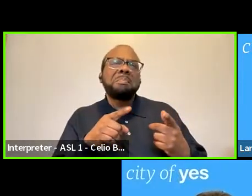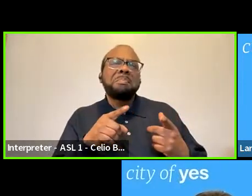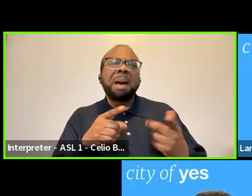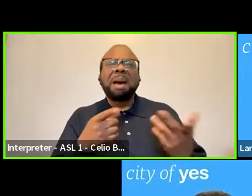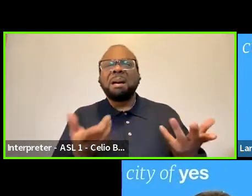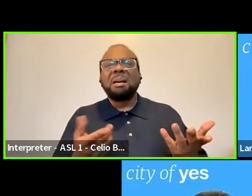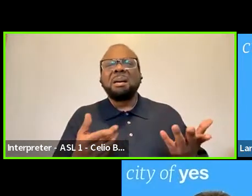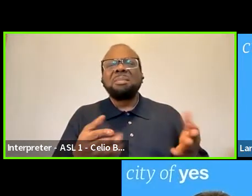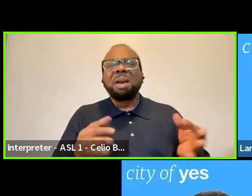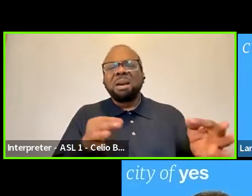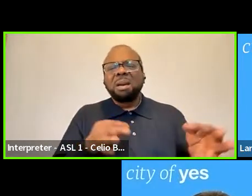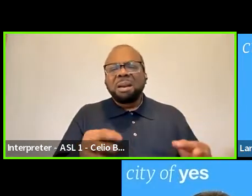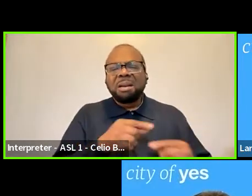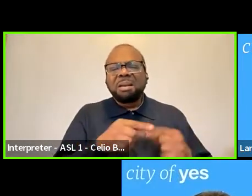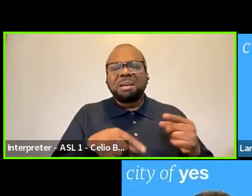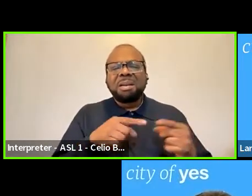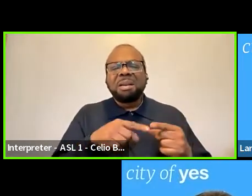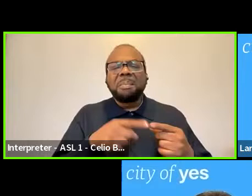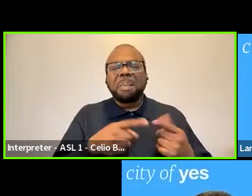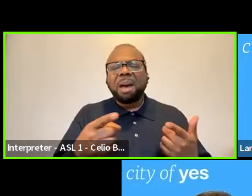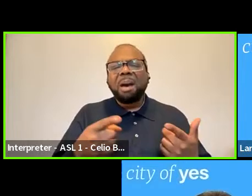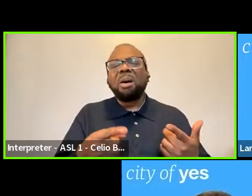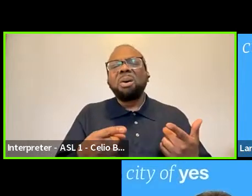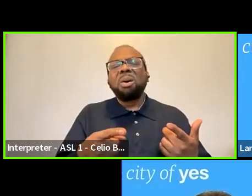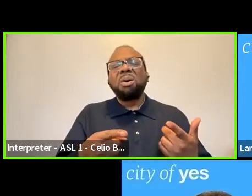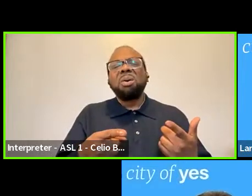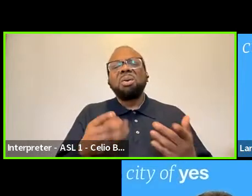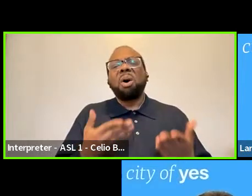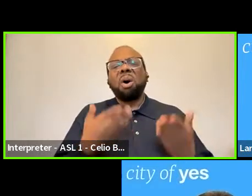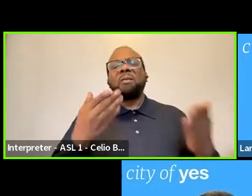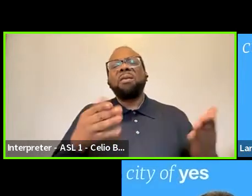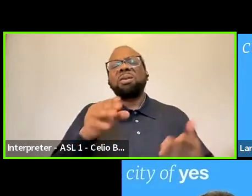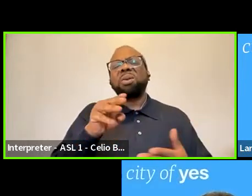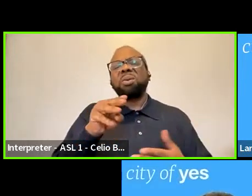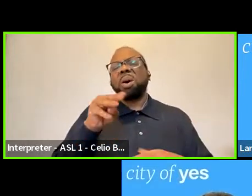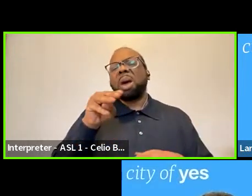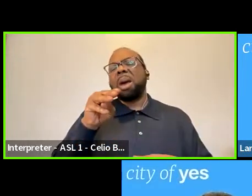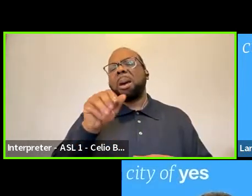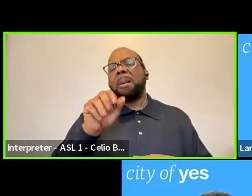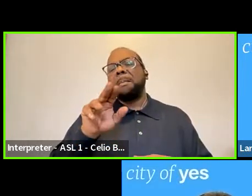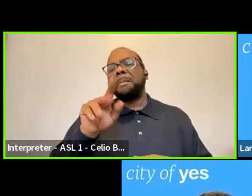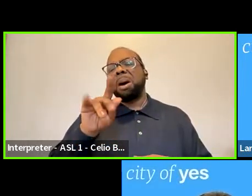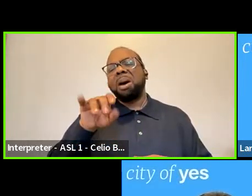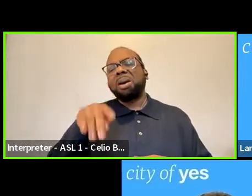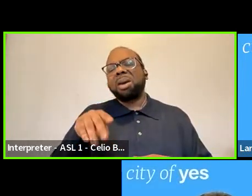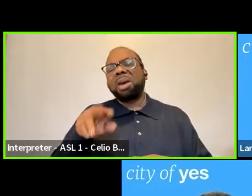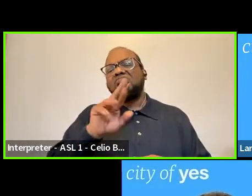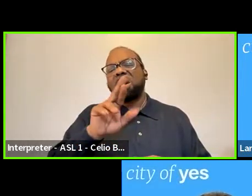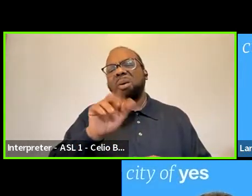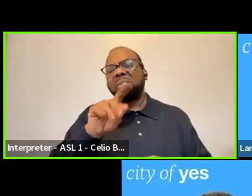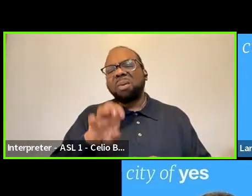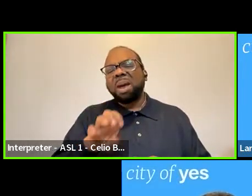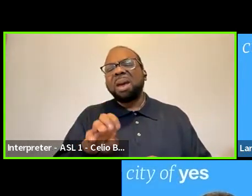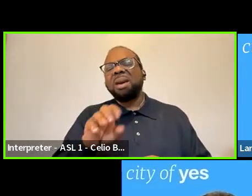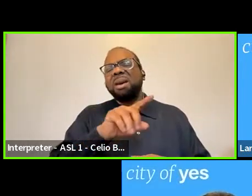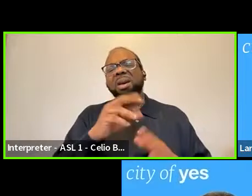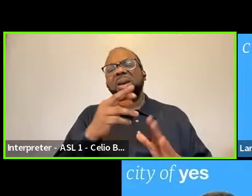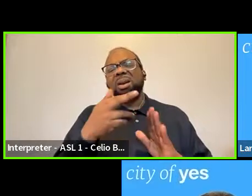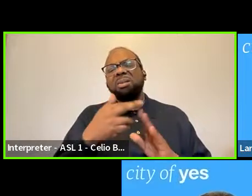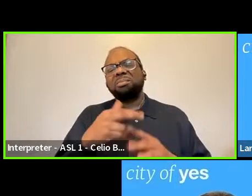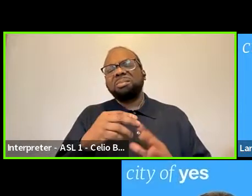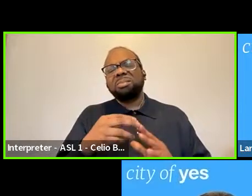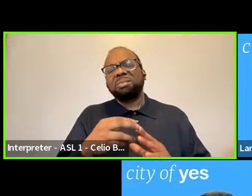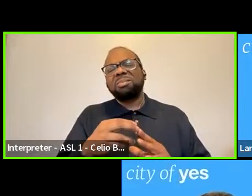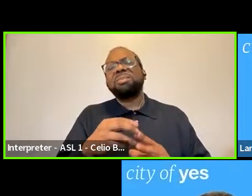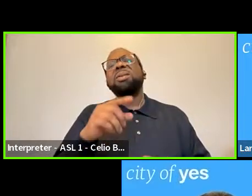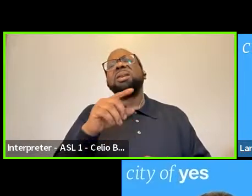to market rate condo developers? How is the zoning team change designed to create zoning text, sorry,